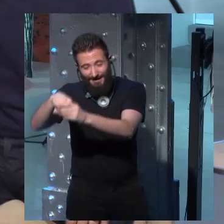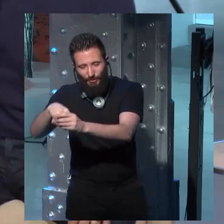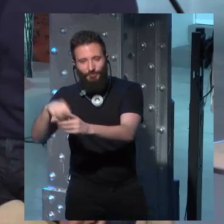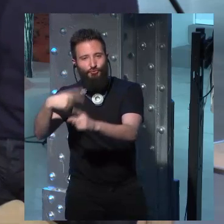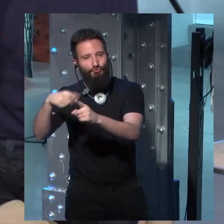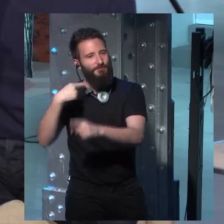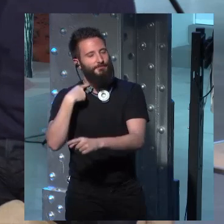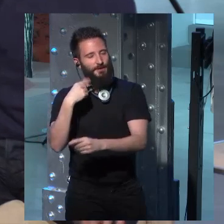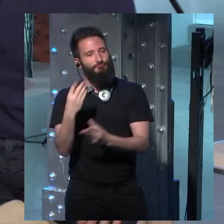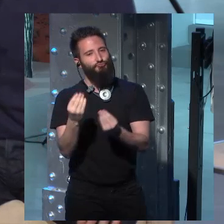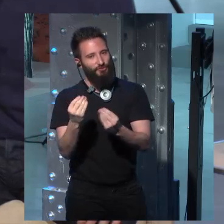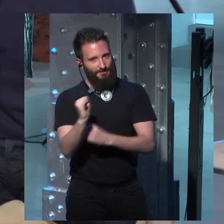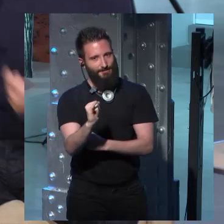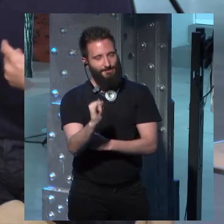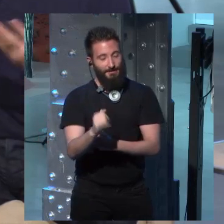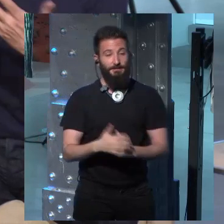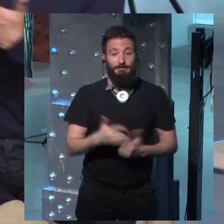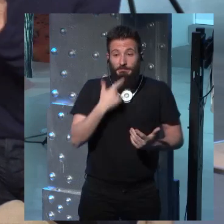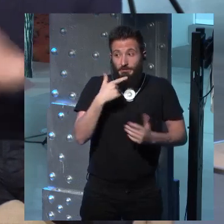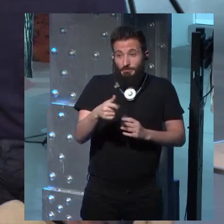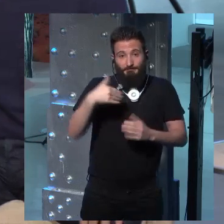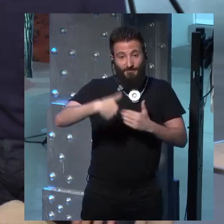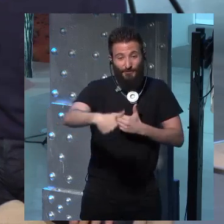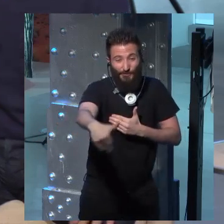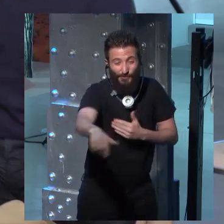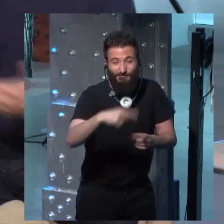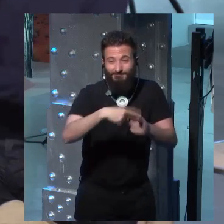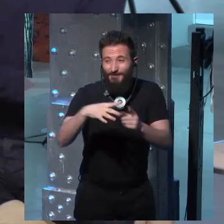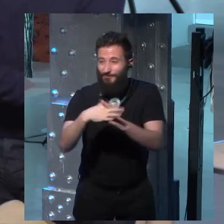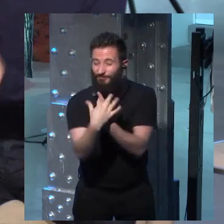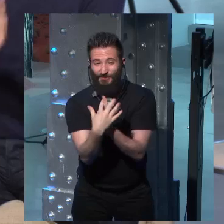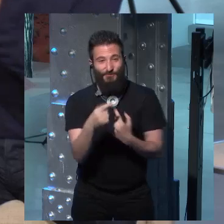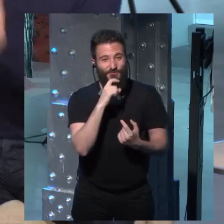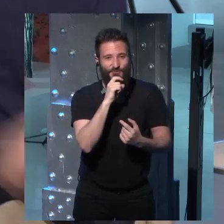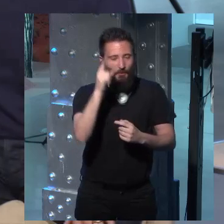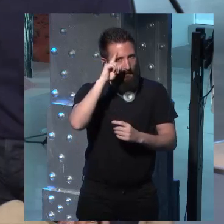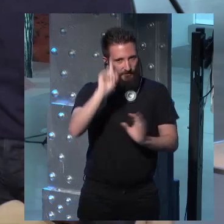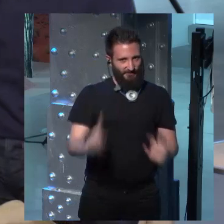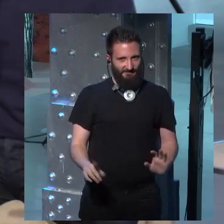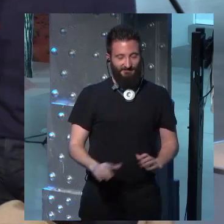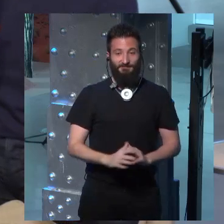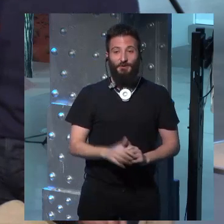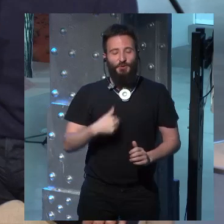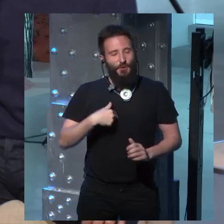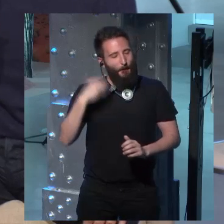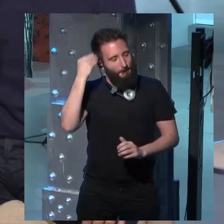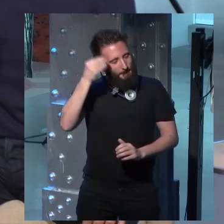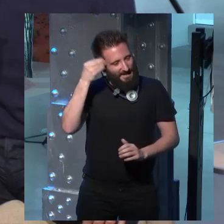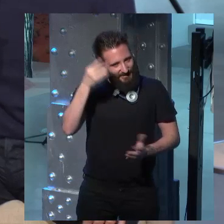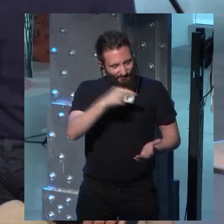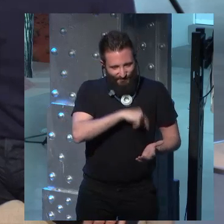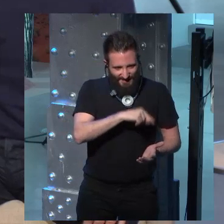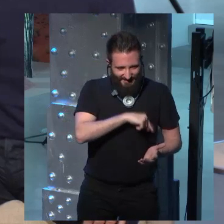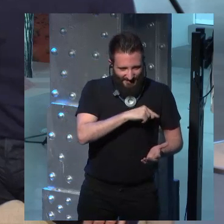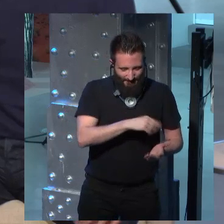happens, but I kind of feel like that my gut feeling is the same as the commenter, that probably that